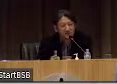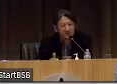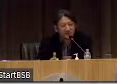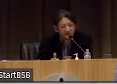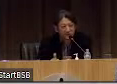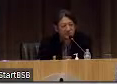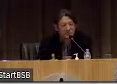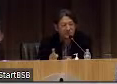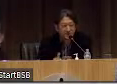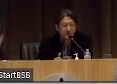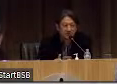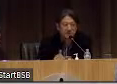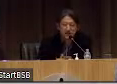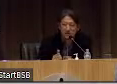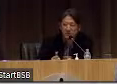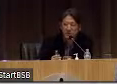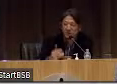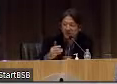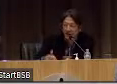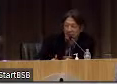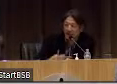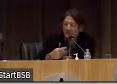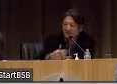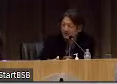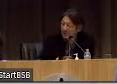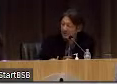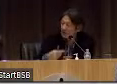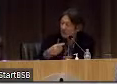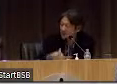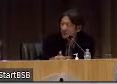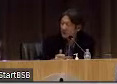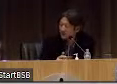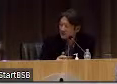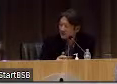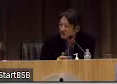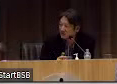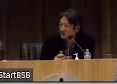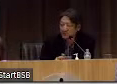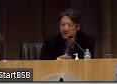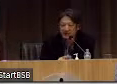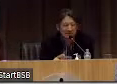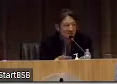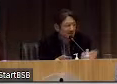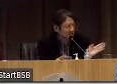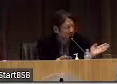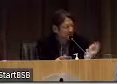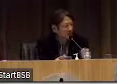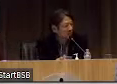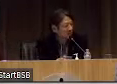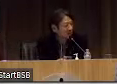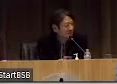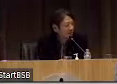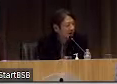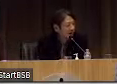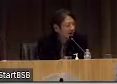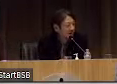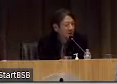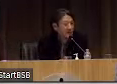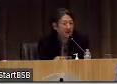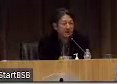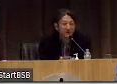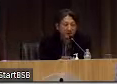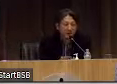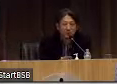financed. So we need innovative process where only the human brain can find solutions to. So